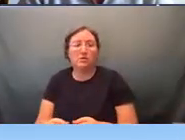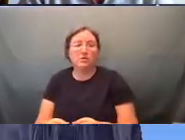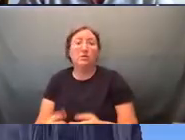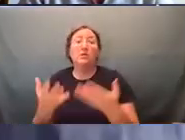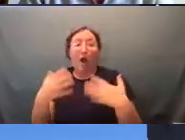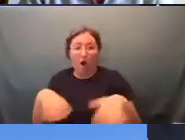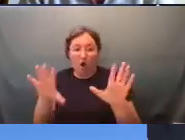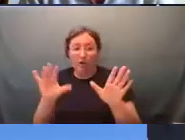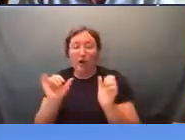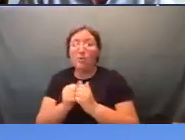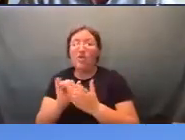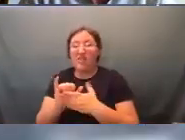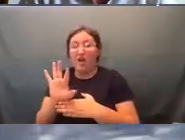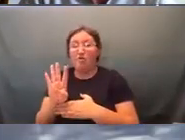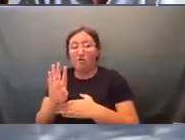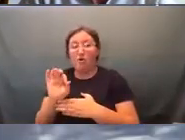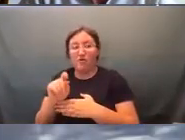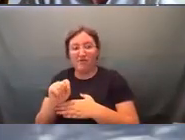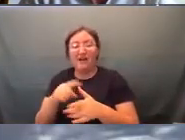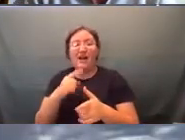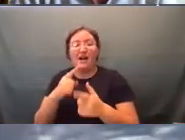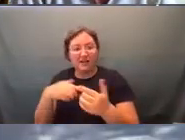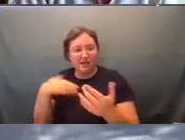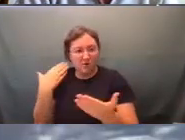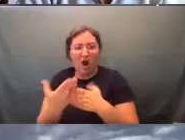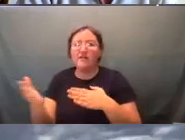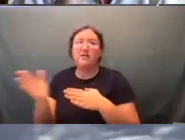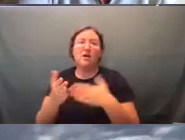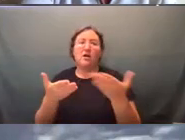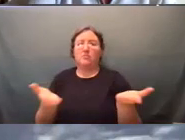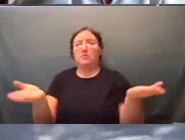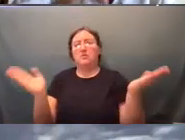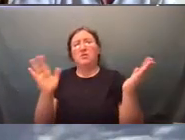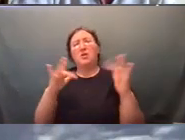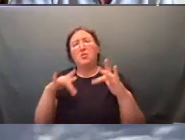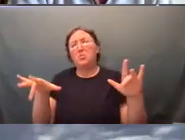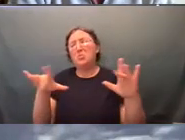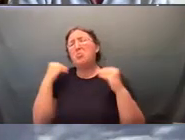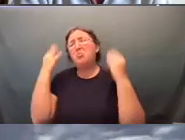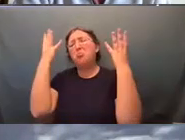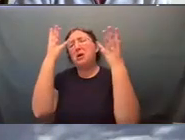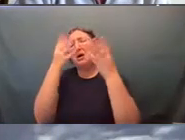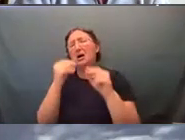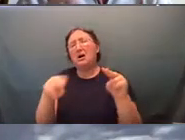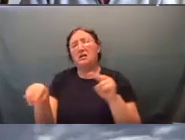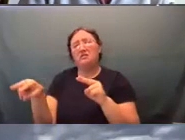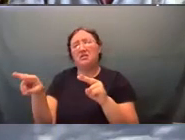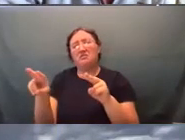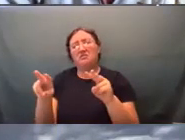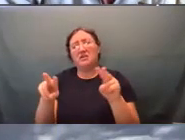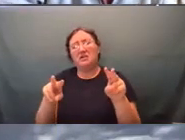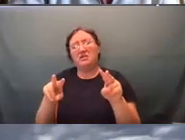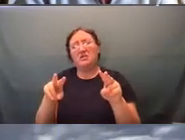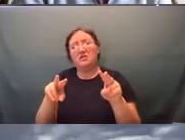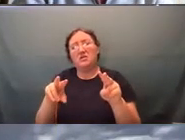that 400 feet, you're treated to some really killer views. I did this one first because